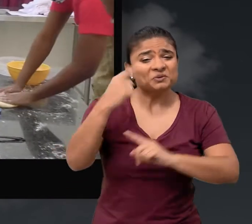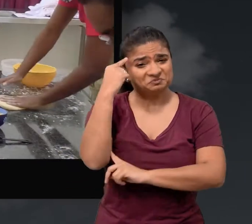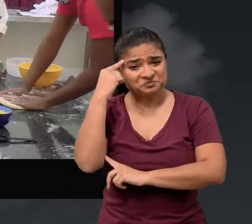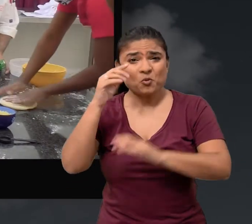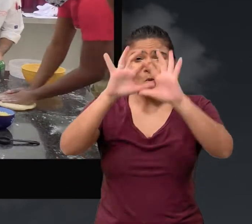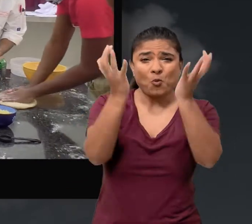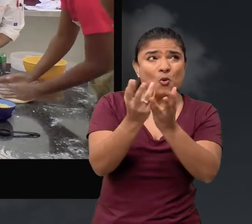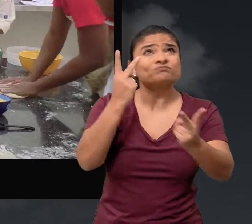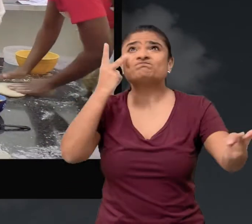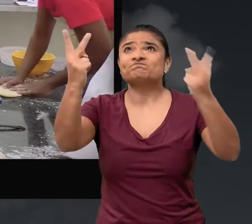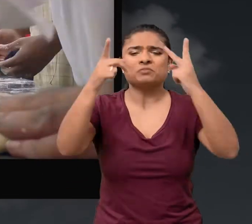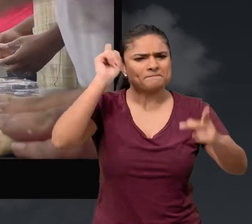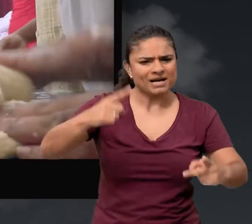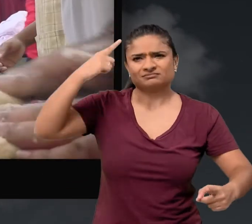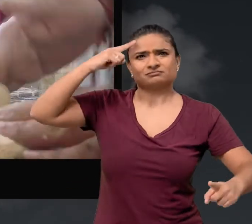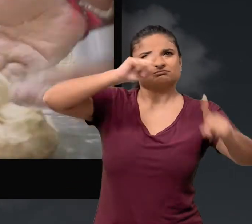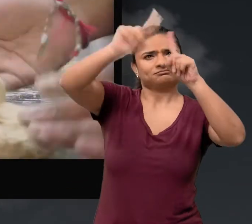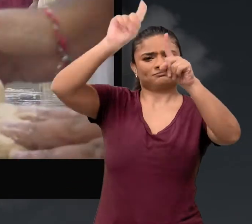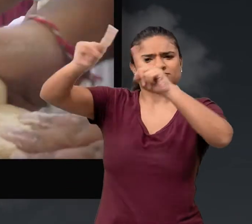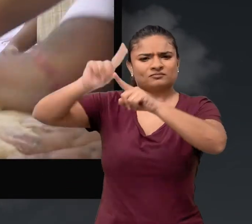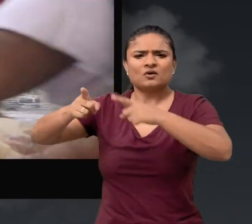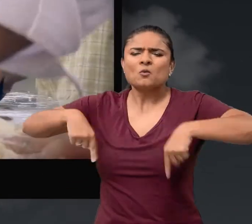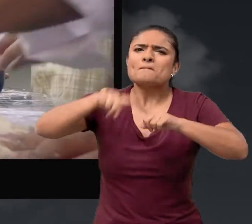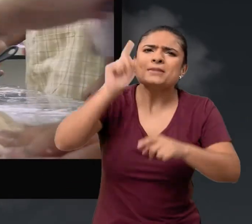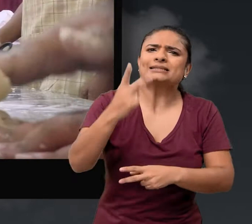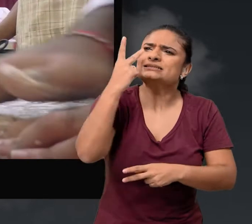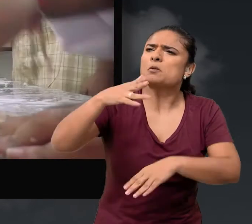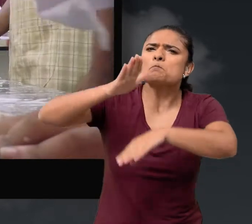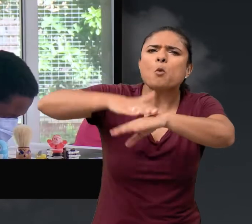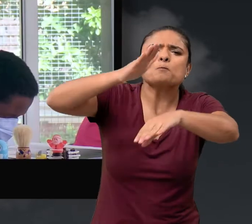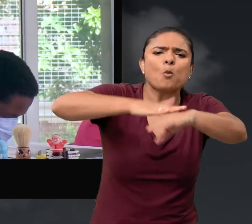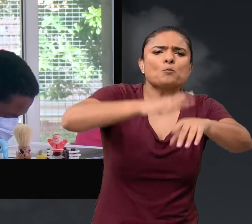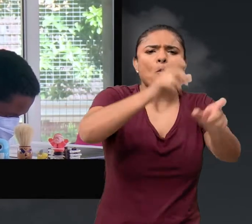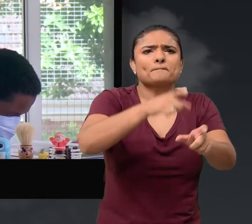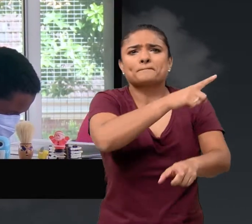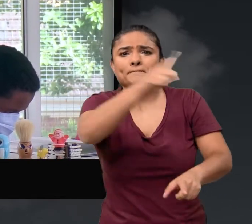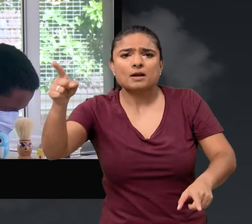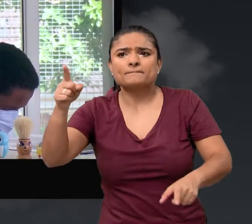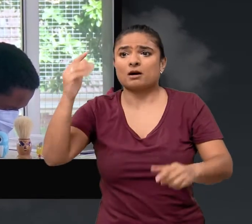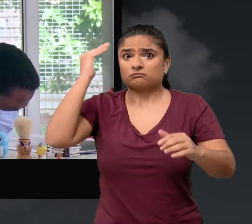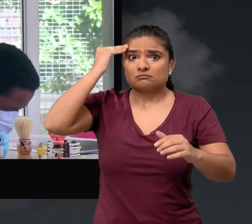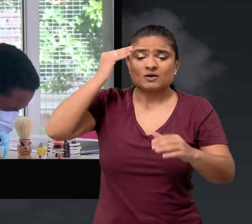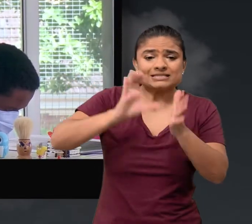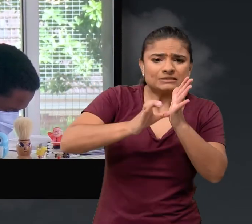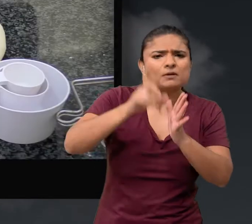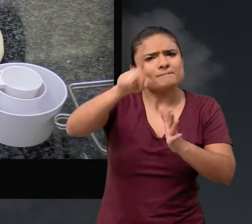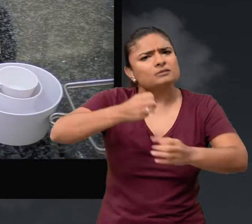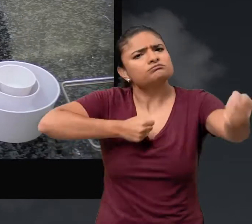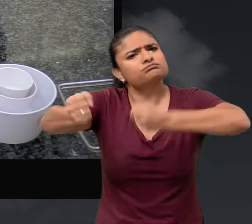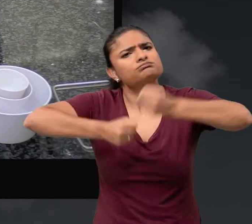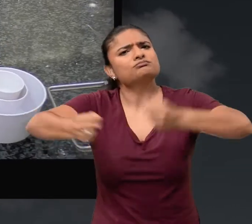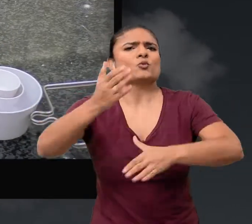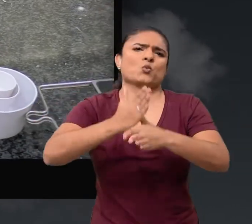We all need different ways of thinking in this world. And so we want to see more and more people with neurodiversity that are